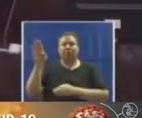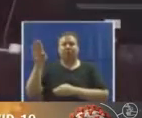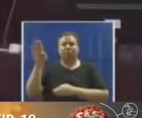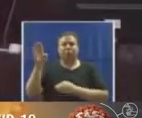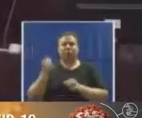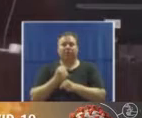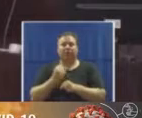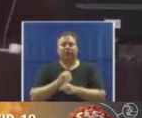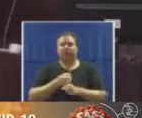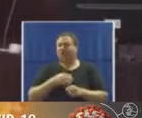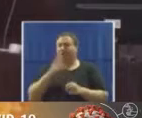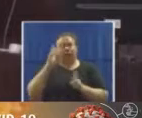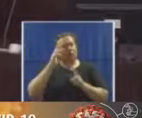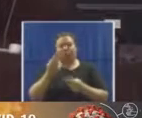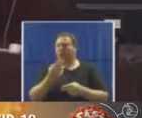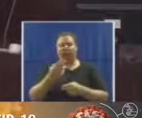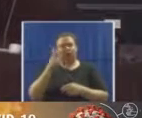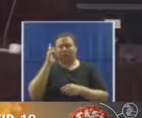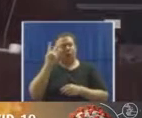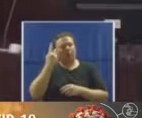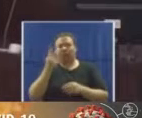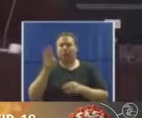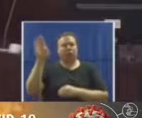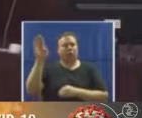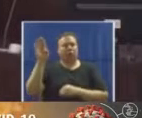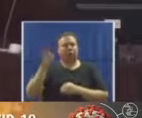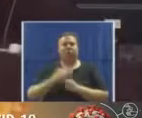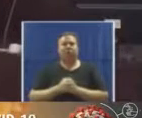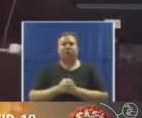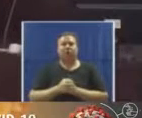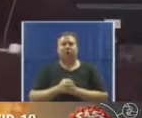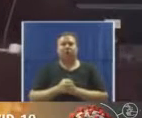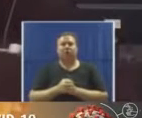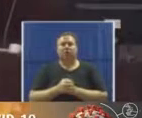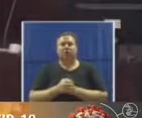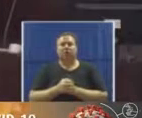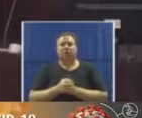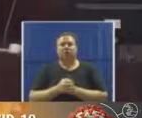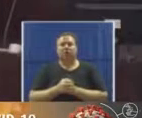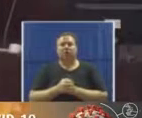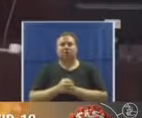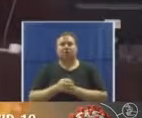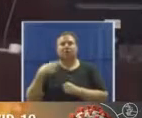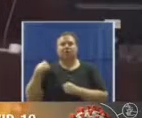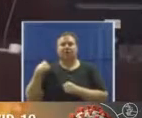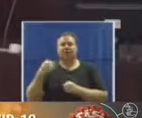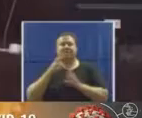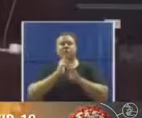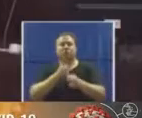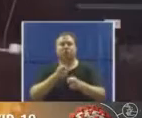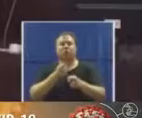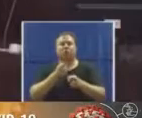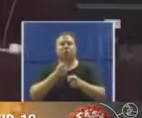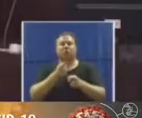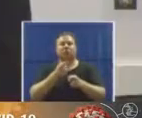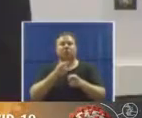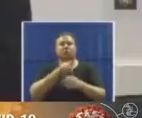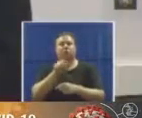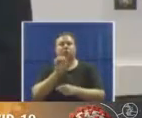I don't have a problem with him raising a point of order, but remember that the Minister is responding to his